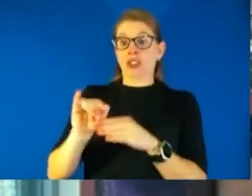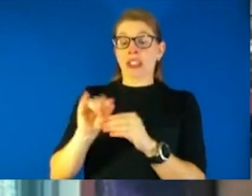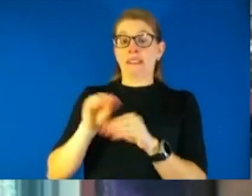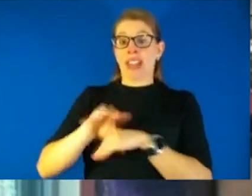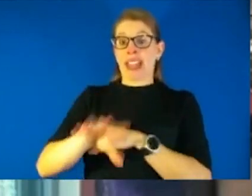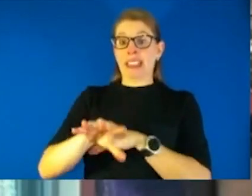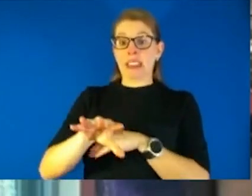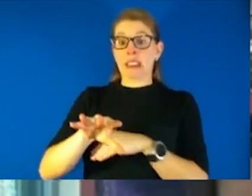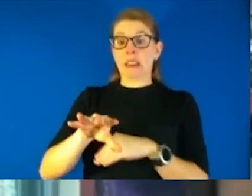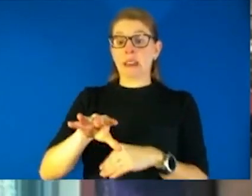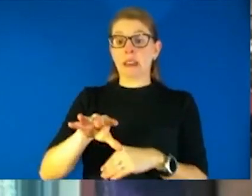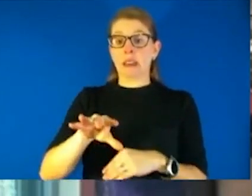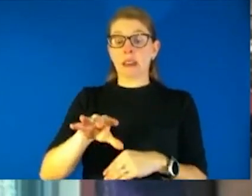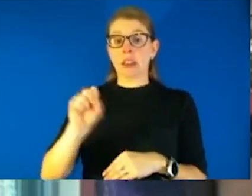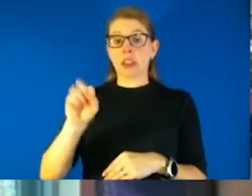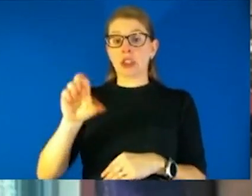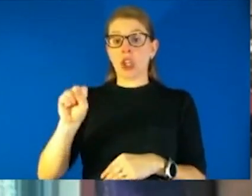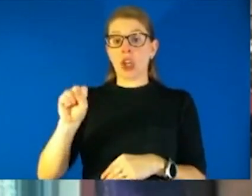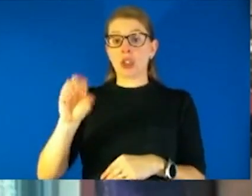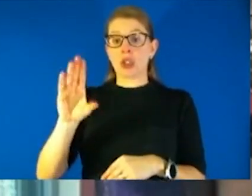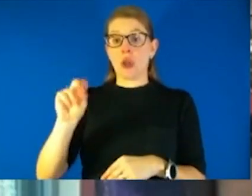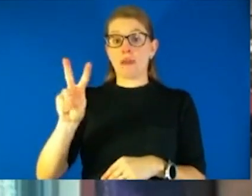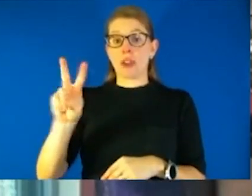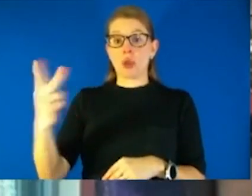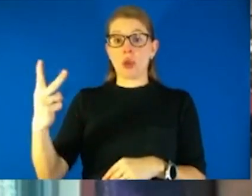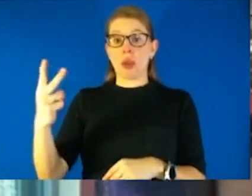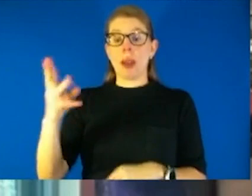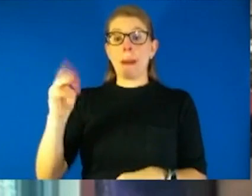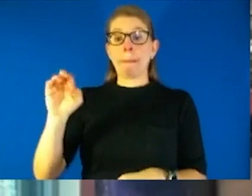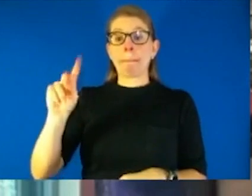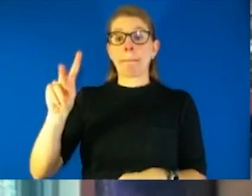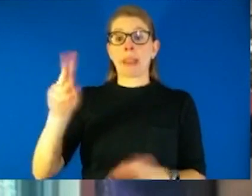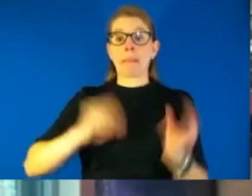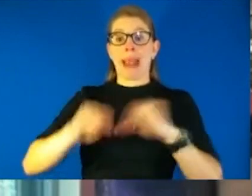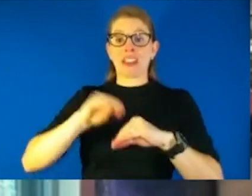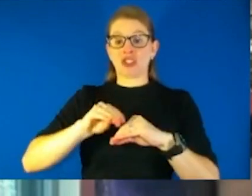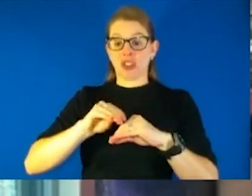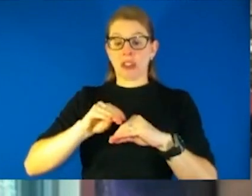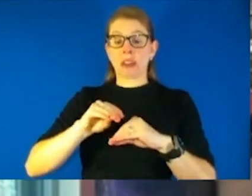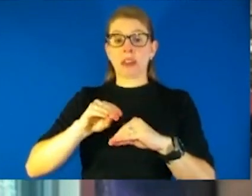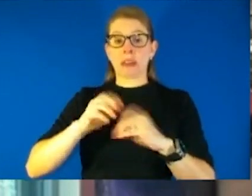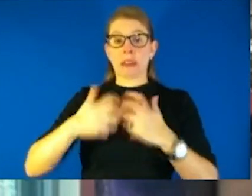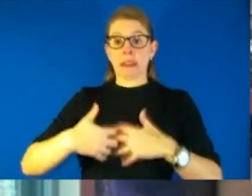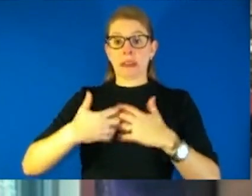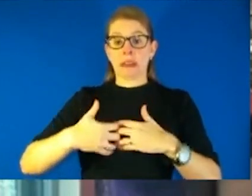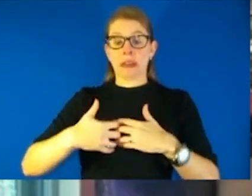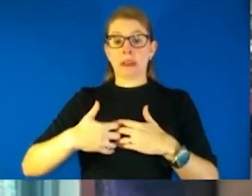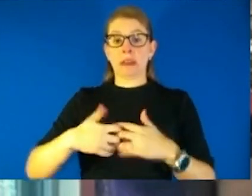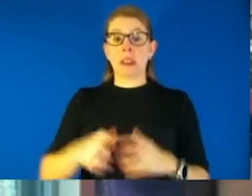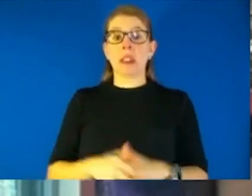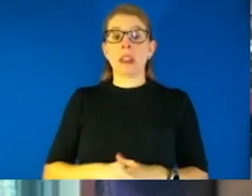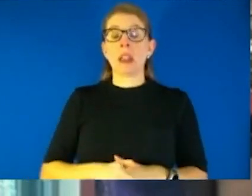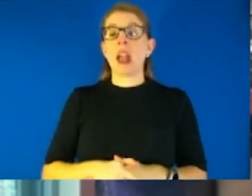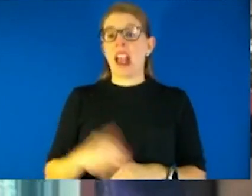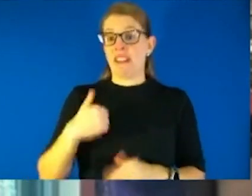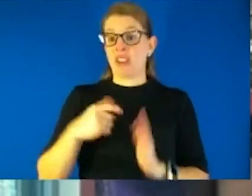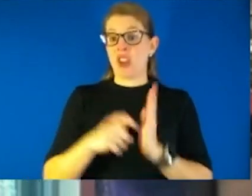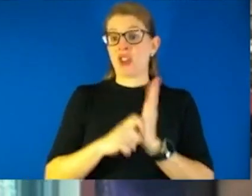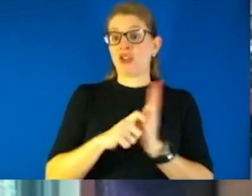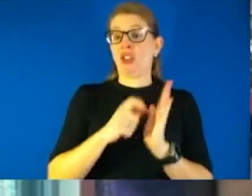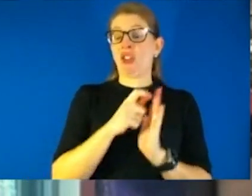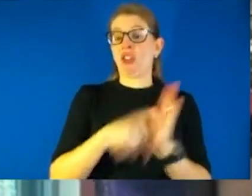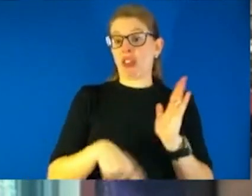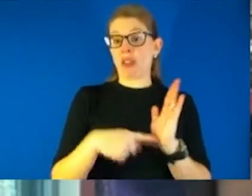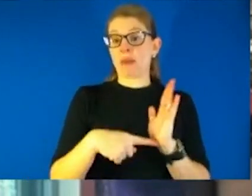by SARS-CoV-2 was the meat packaging industry. And we've got a project run by Randy Phoebus and Sally Davis here, who are looking